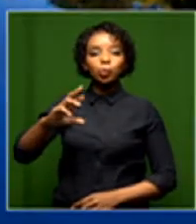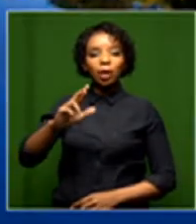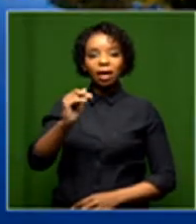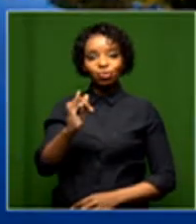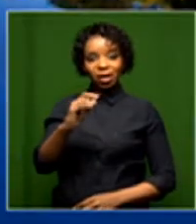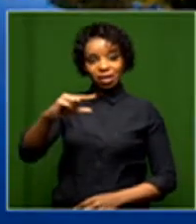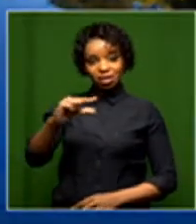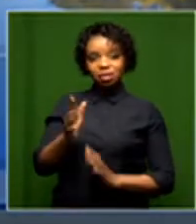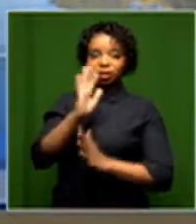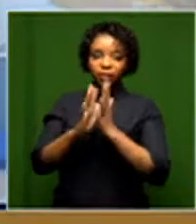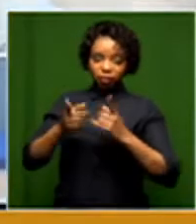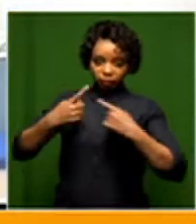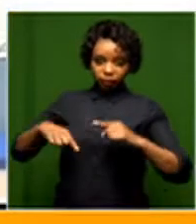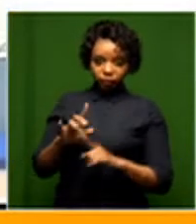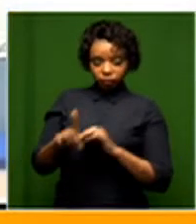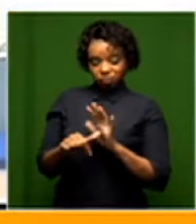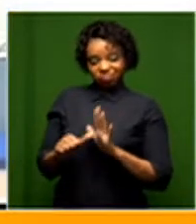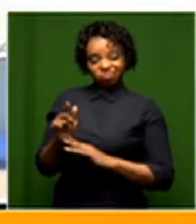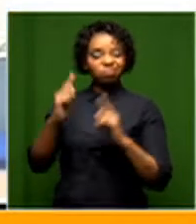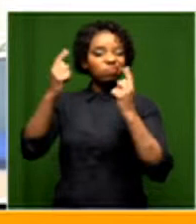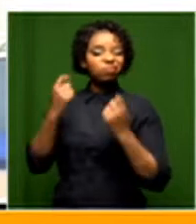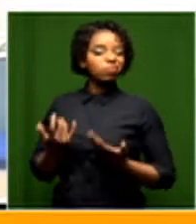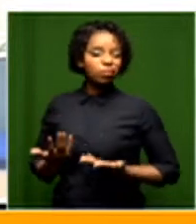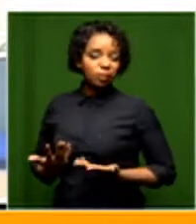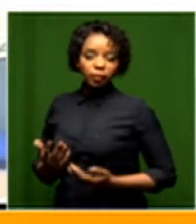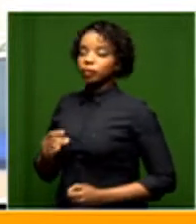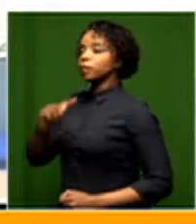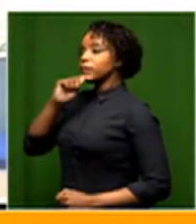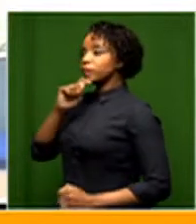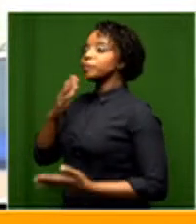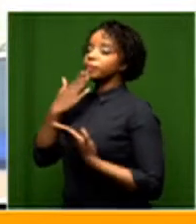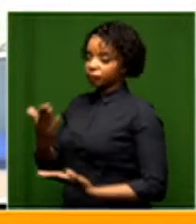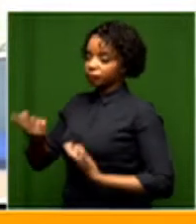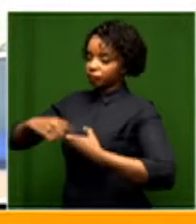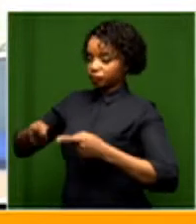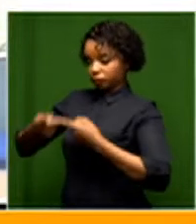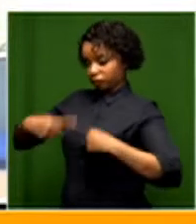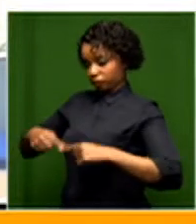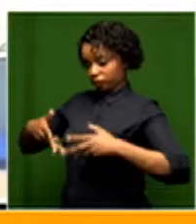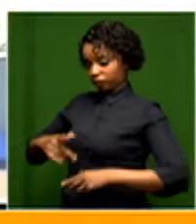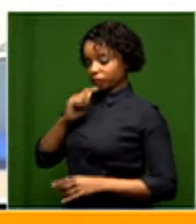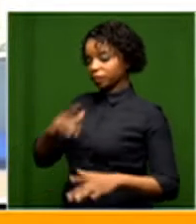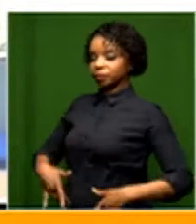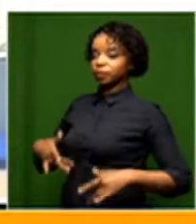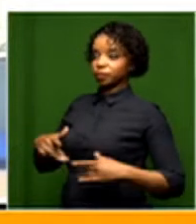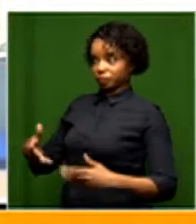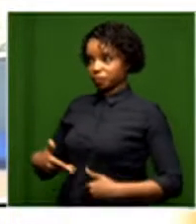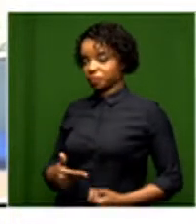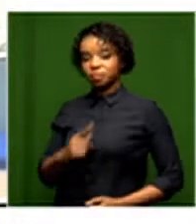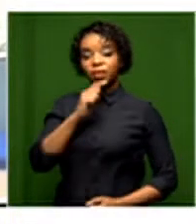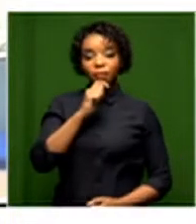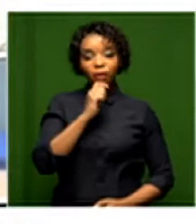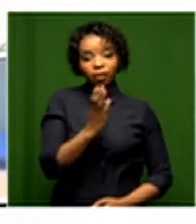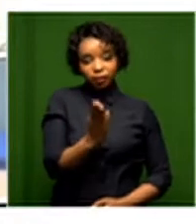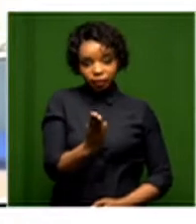its importance. Craig, a very good morning to you. Thanks for joining us. Welcome to Morning Live. Very good morning to you too. Let's start with what